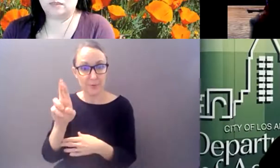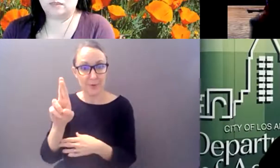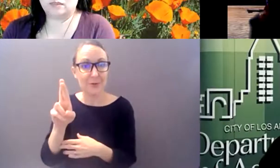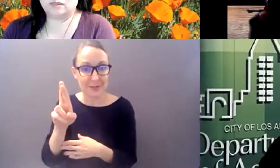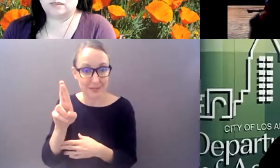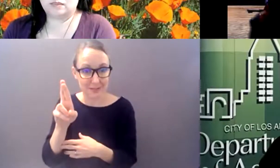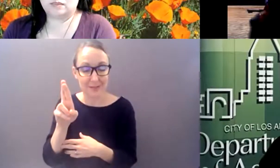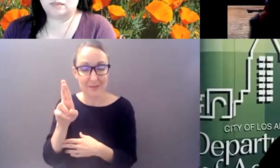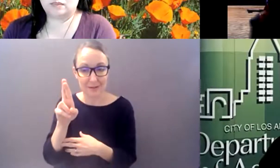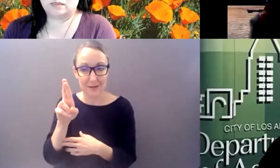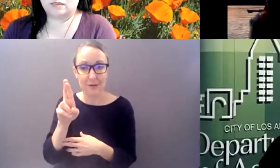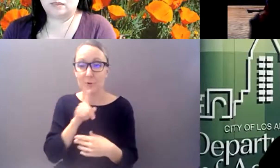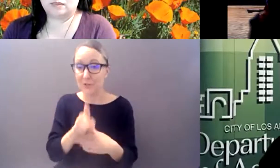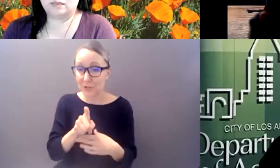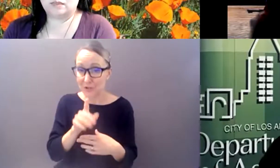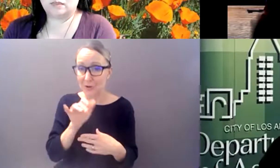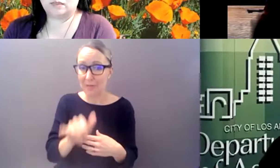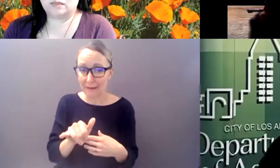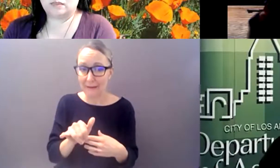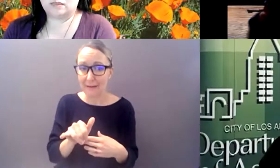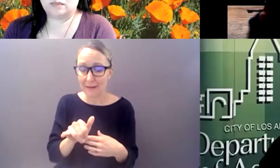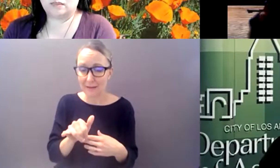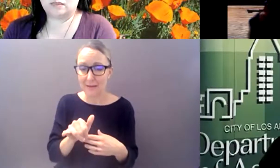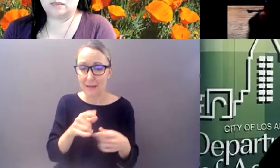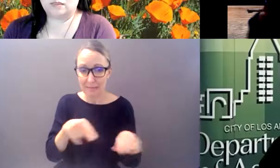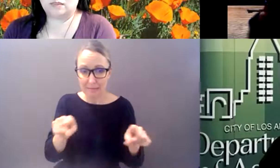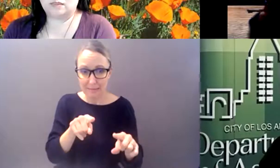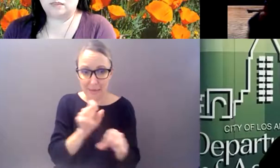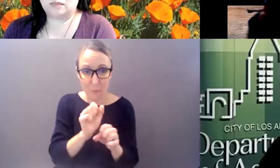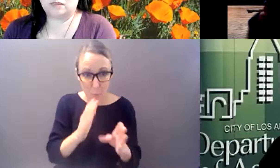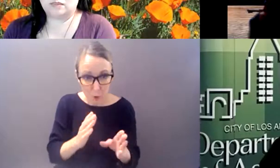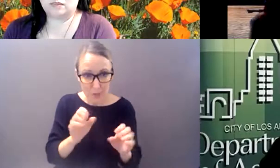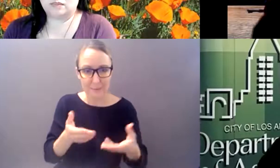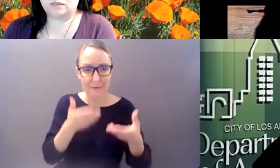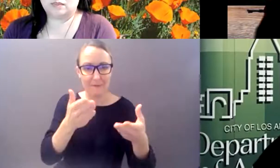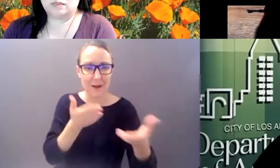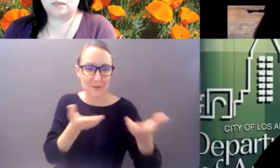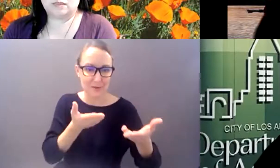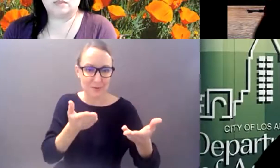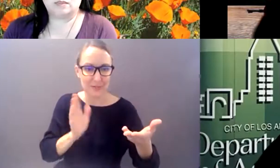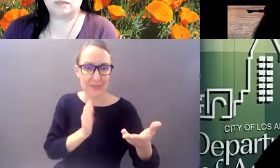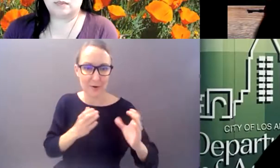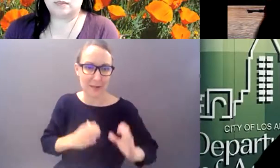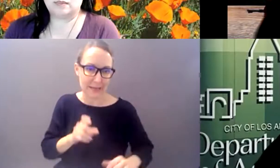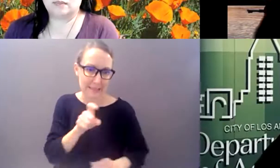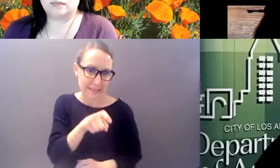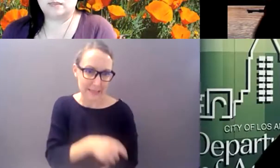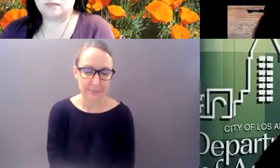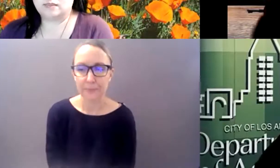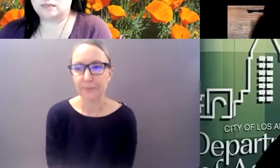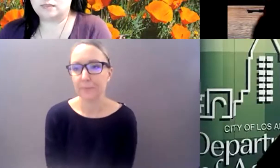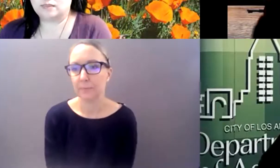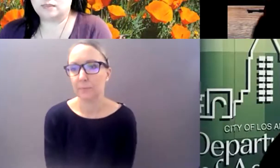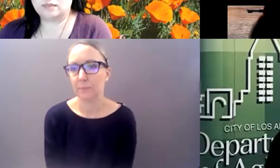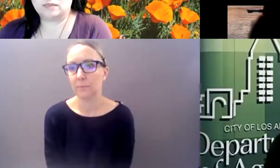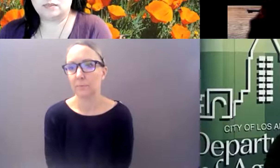to be able to make sure that they are able to provide the services that our clients need. Thank you. Well, if I